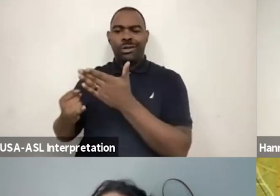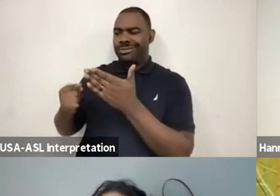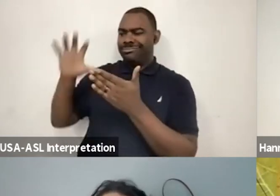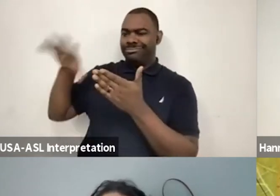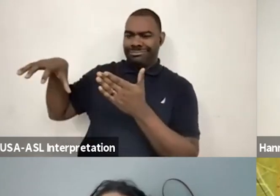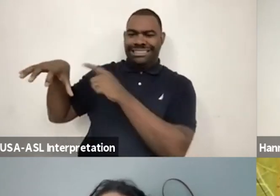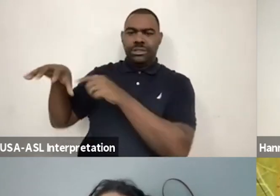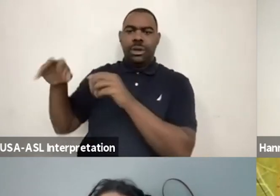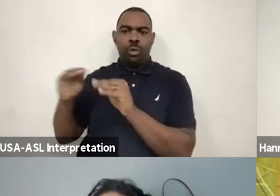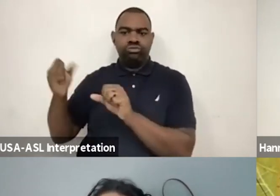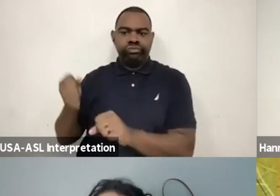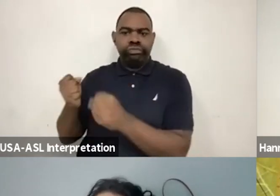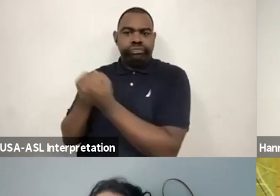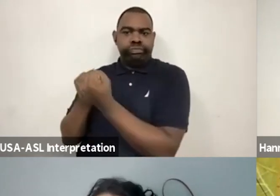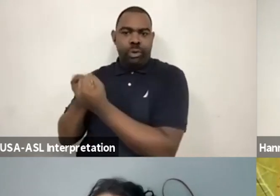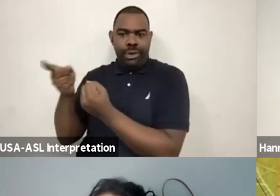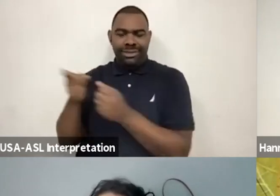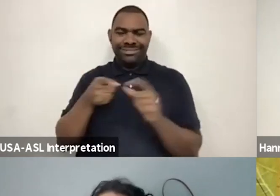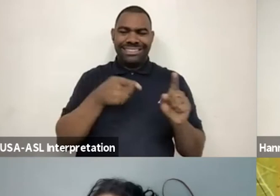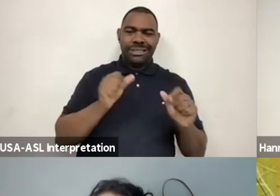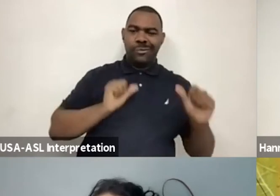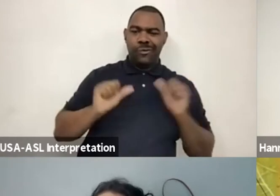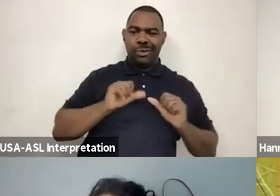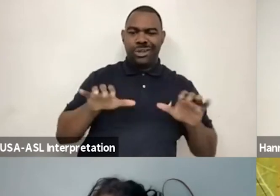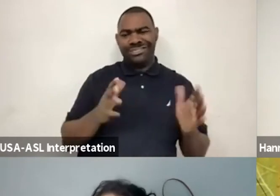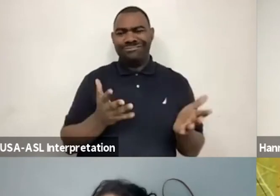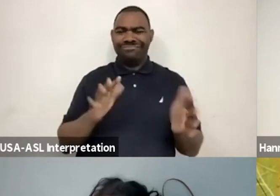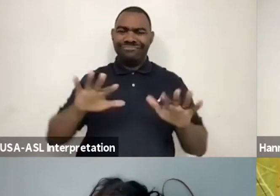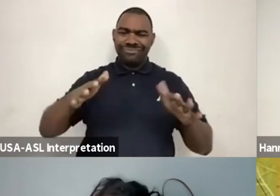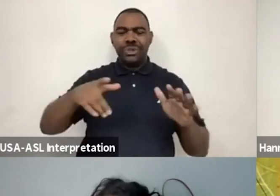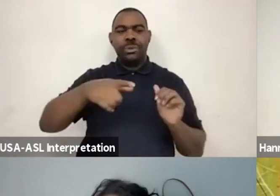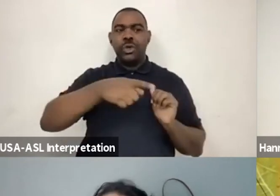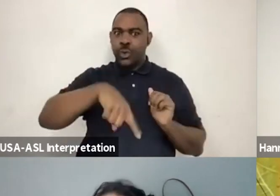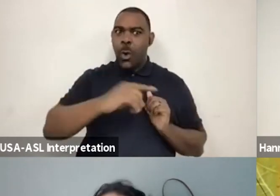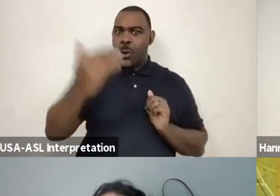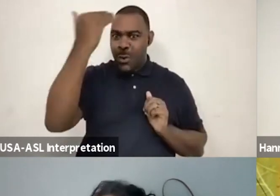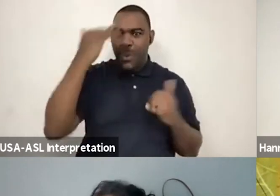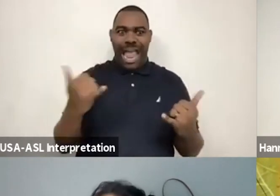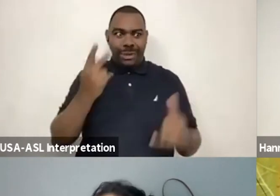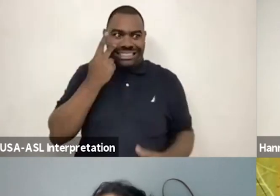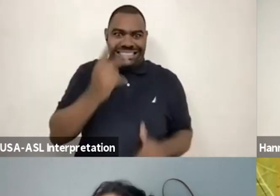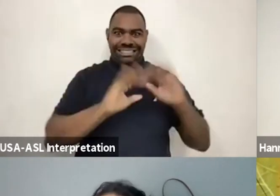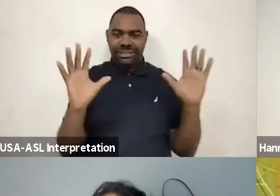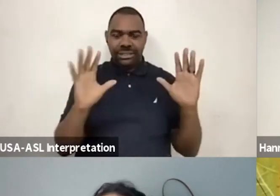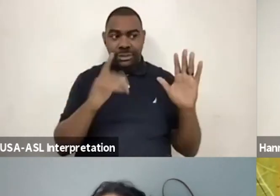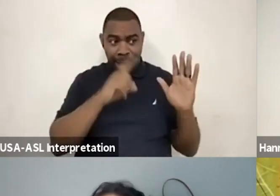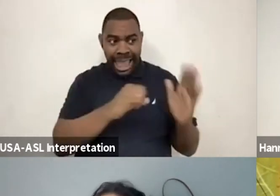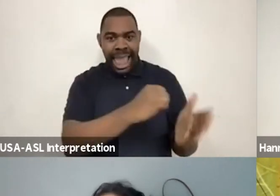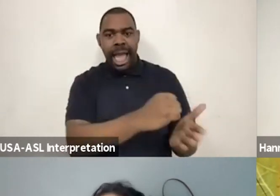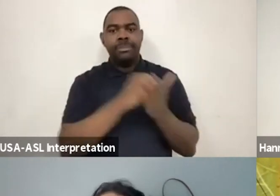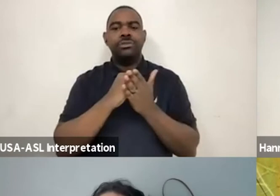suit. And they saw, as the Performing Arts Center, you guys know how to put on performances. Could you please help us create